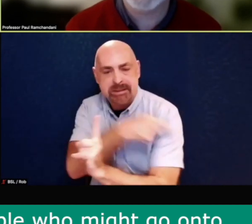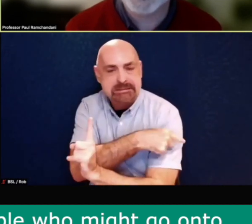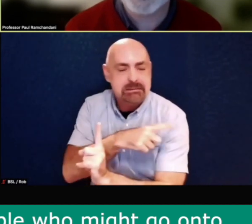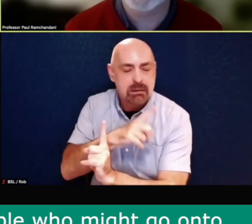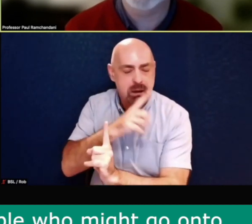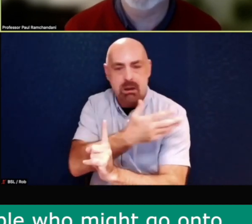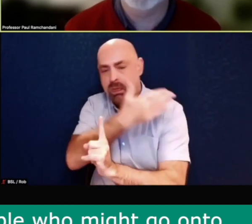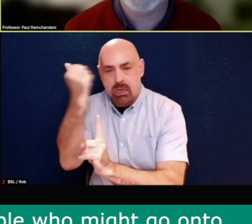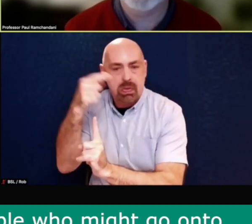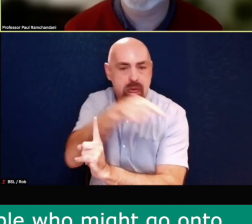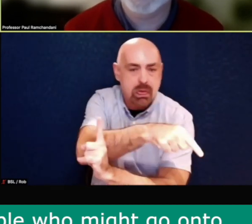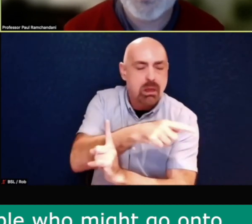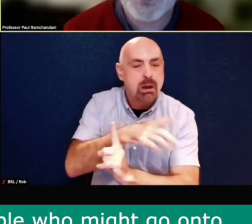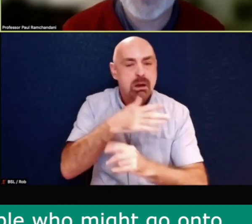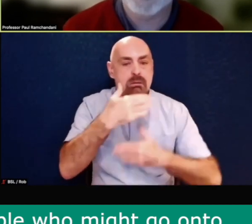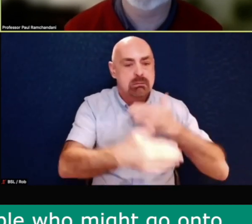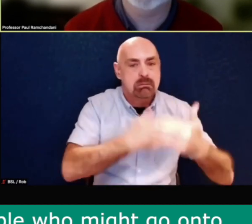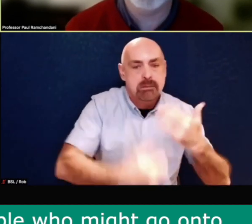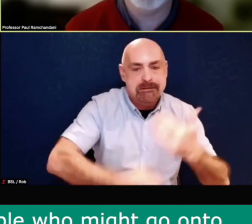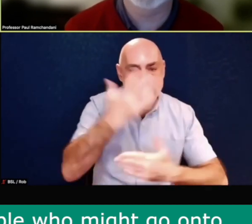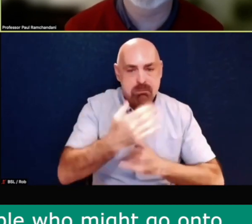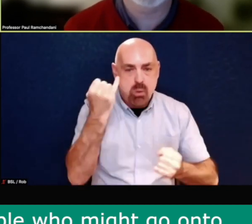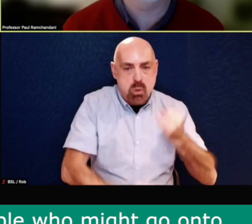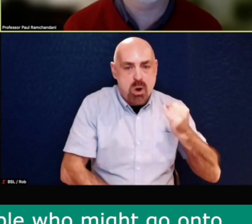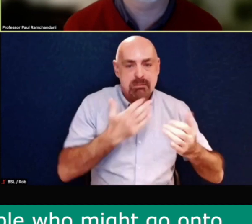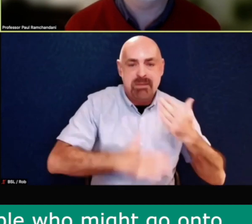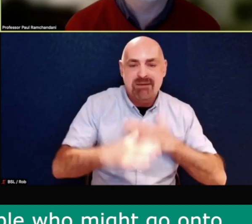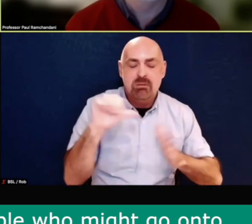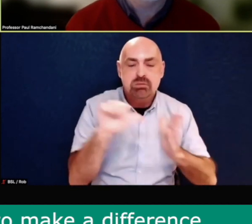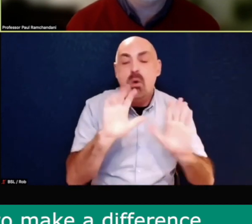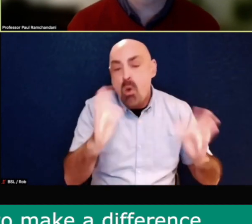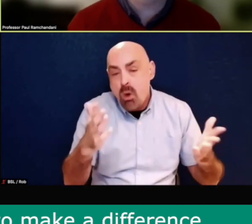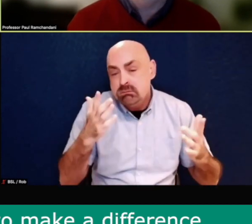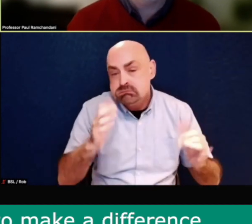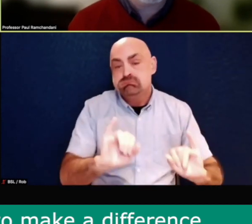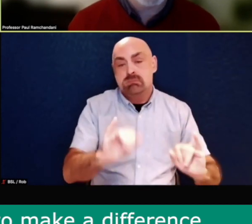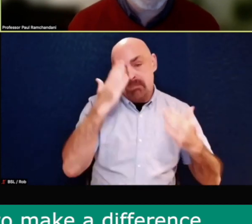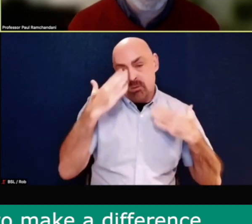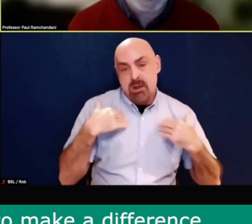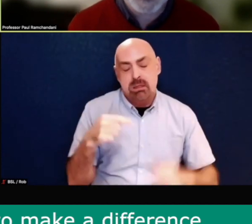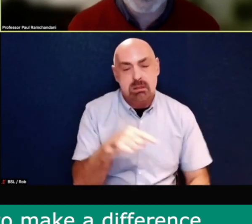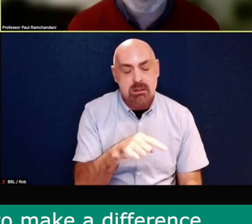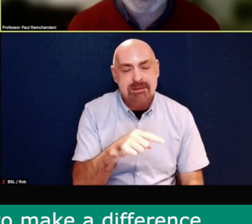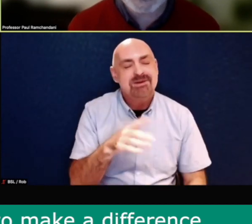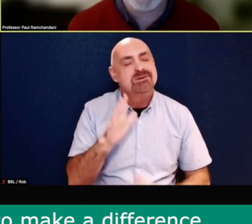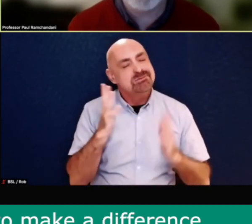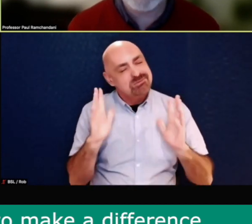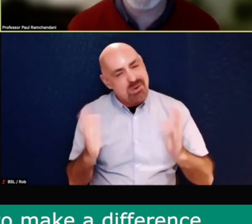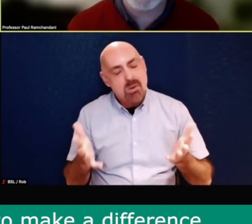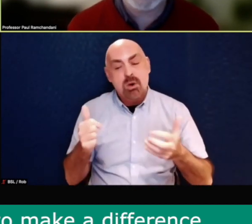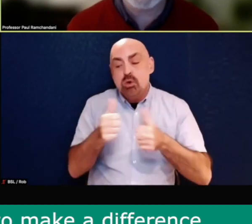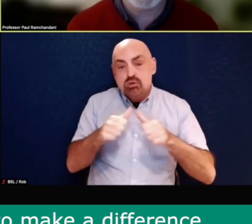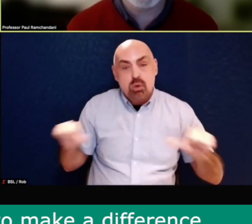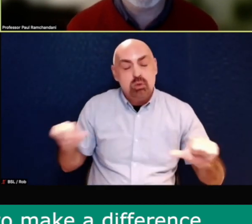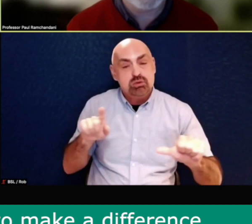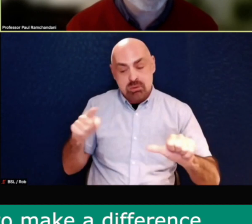the vast majority of people who might go on to develop a behavioural problem or another kind of problem. And so the solutions that we seek, if we really